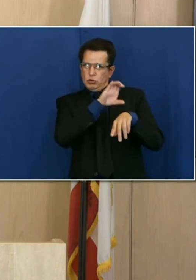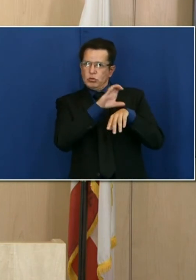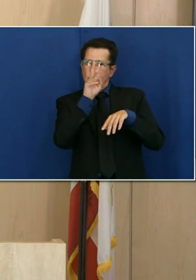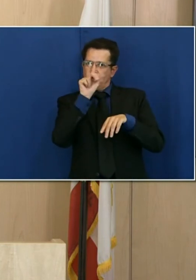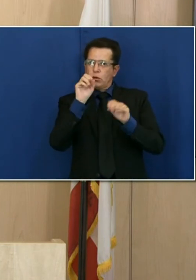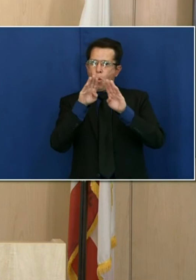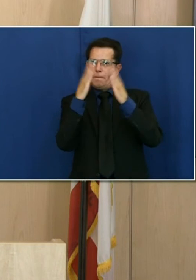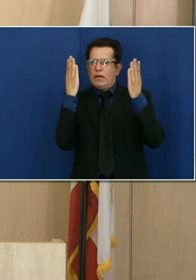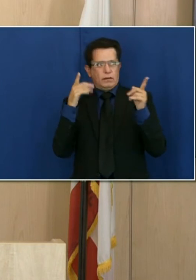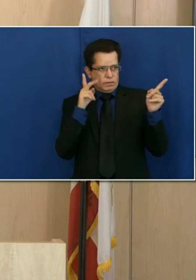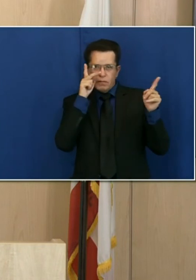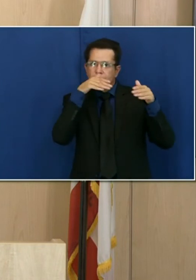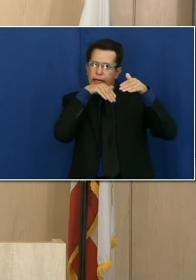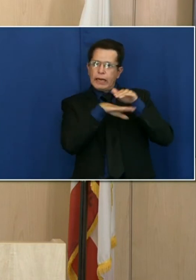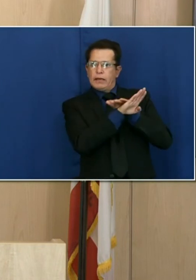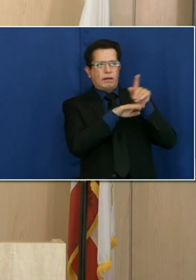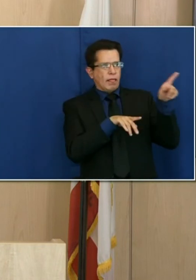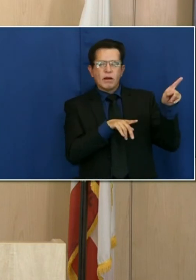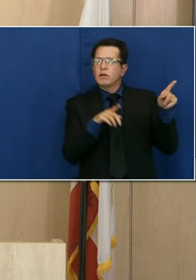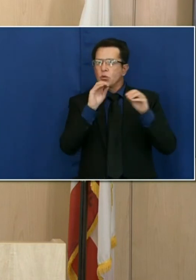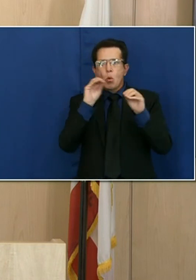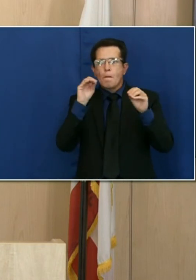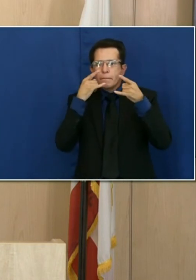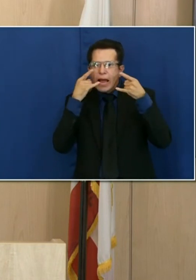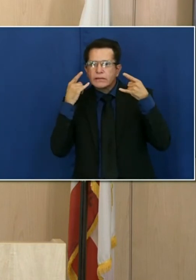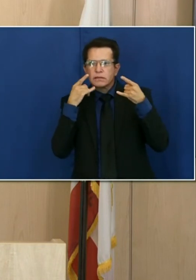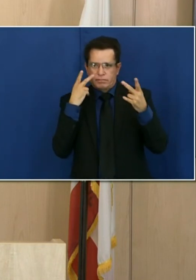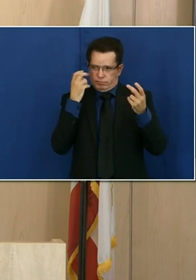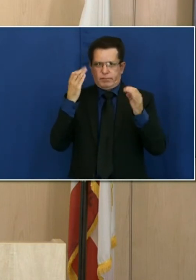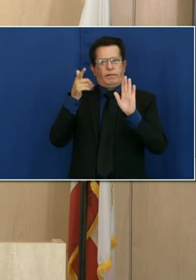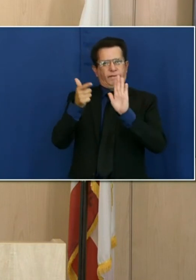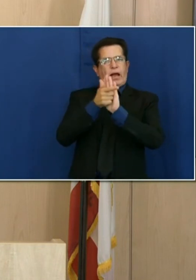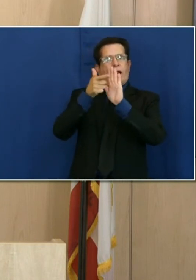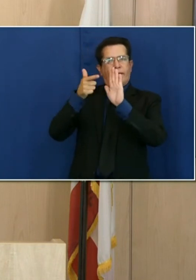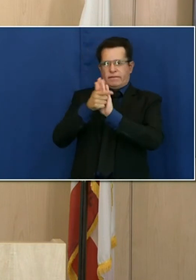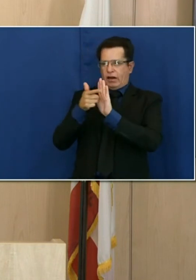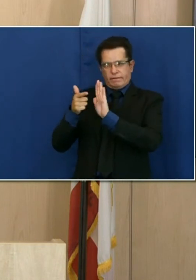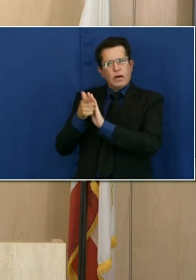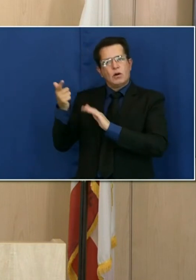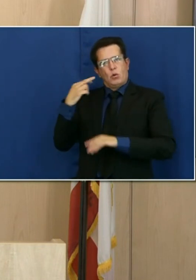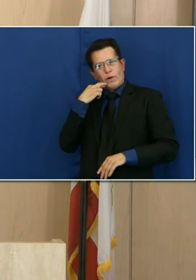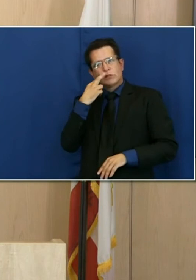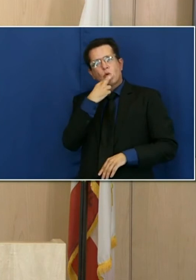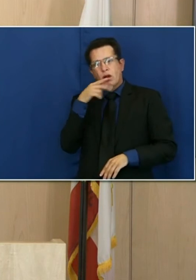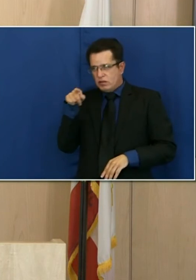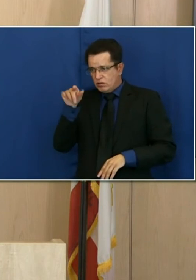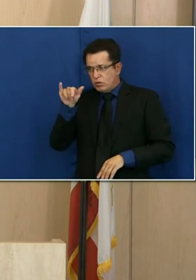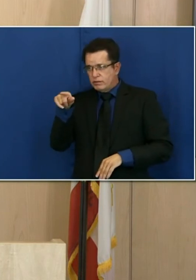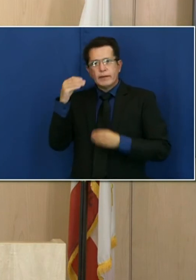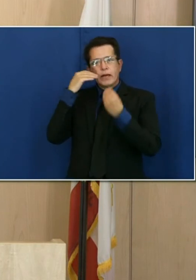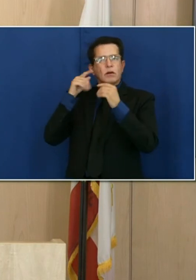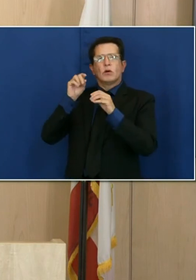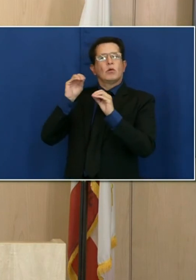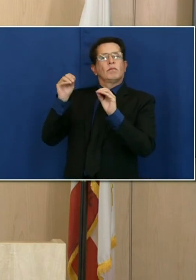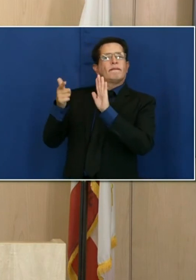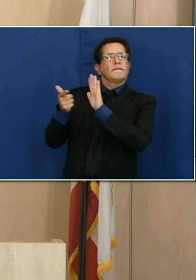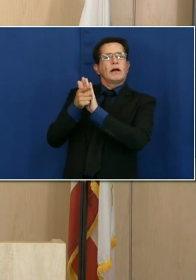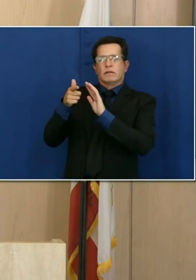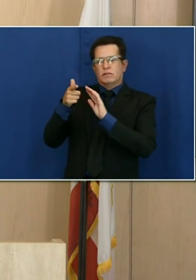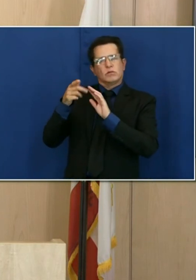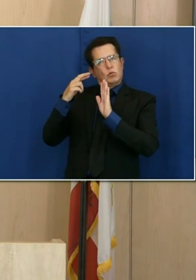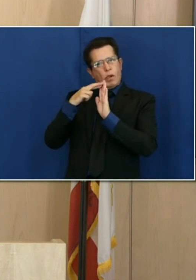people inside, no masks. He found, restaurants openly defying this with people inside eating. Some of them in the city of El Cajon,